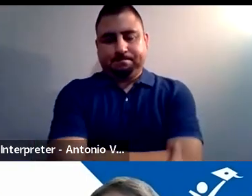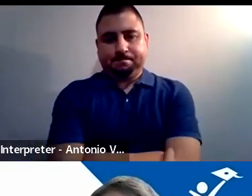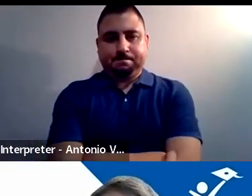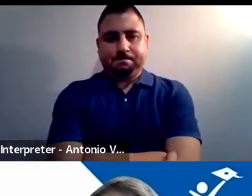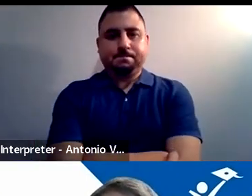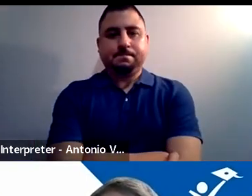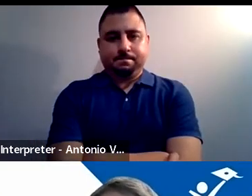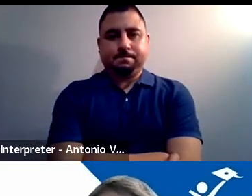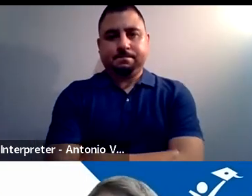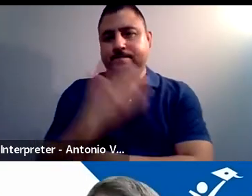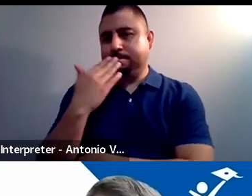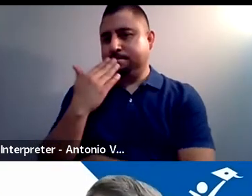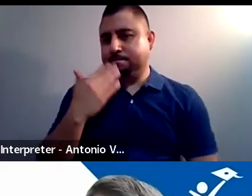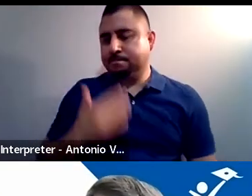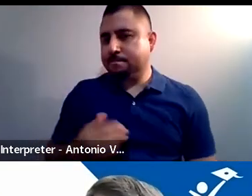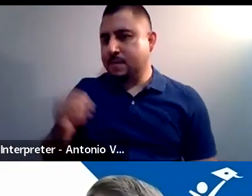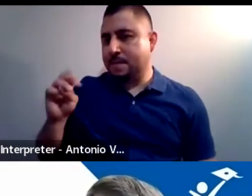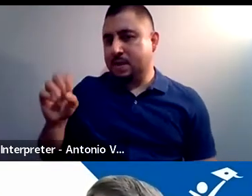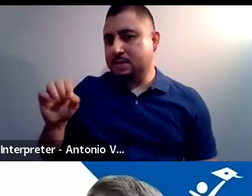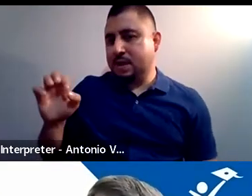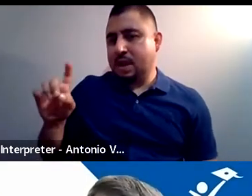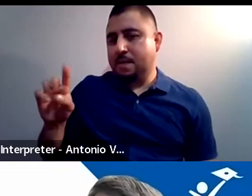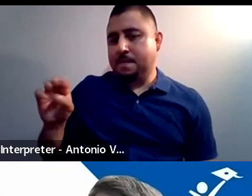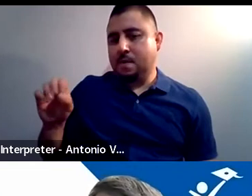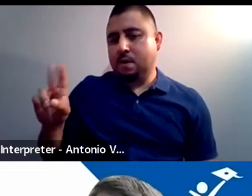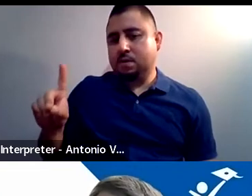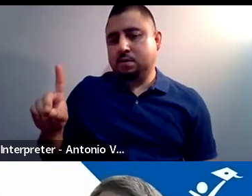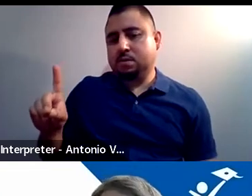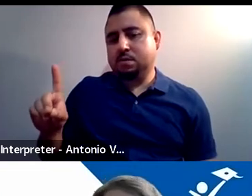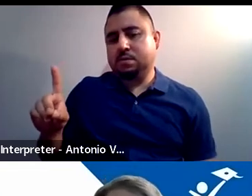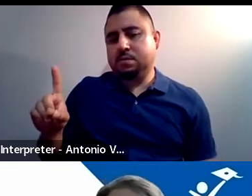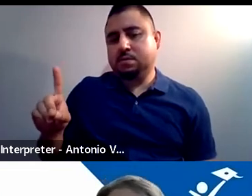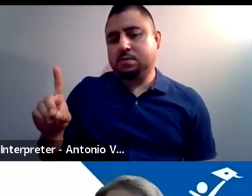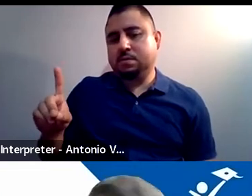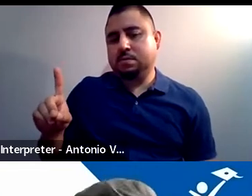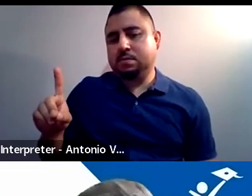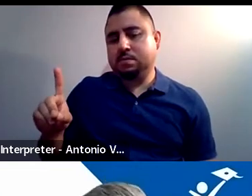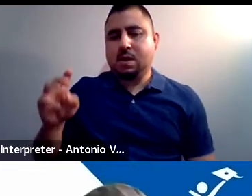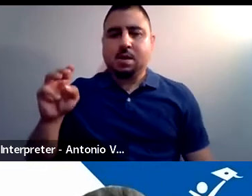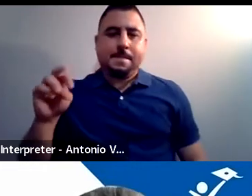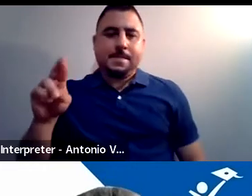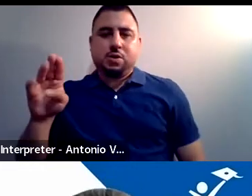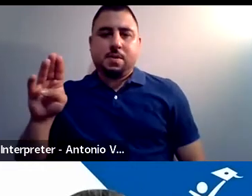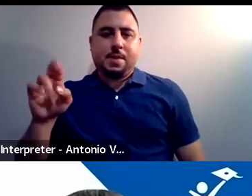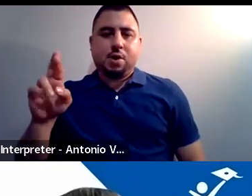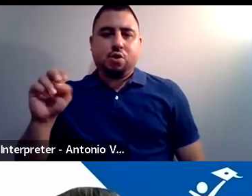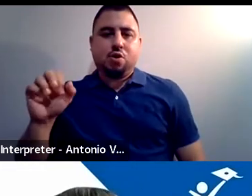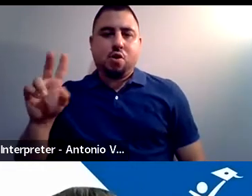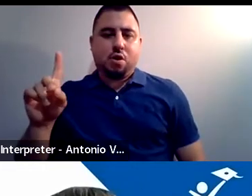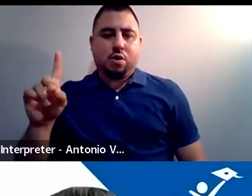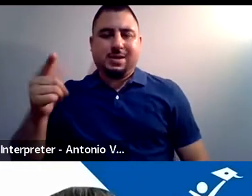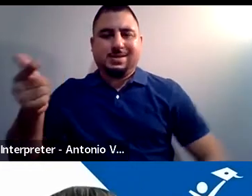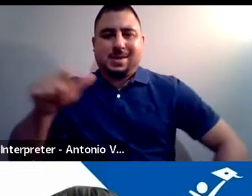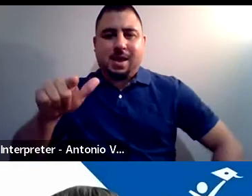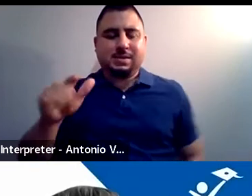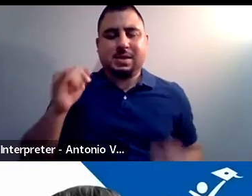Thank you very much, Ms. Edmond. Next up is Mr. Bernard Payton,